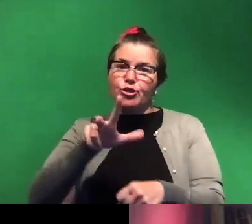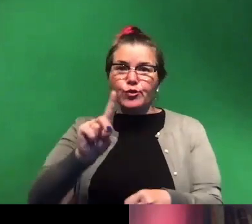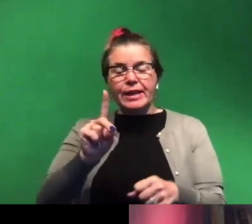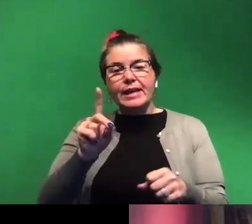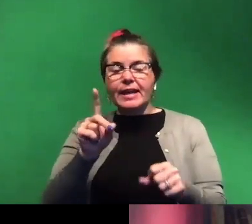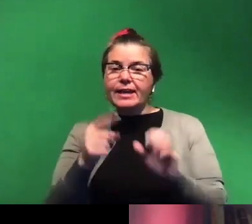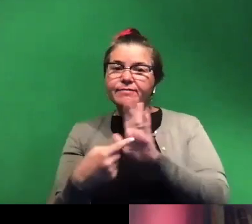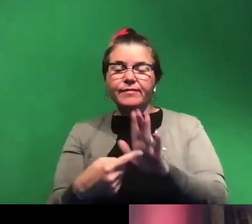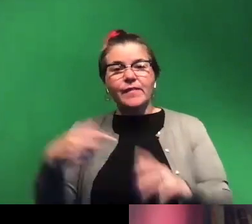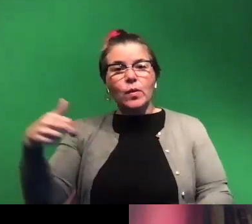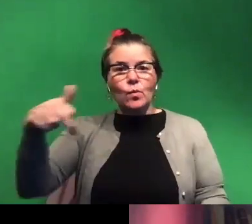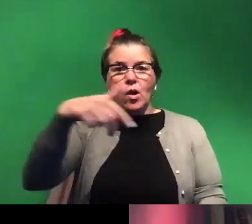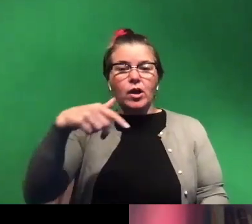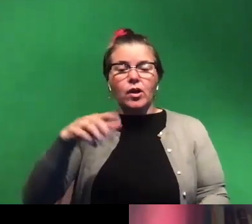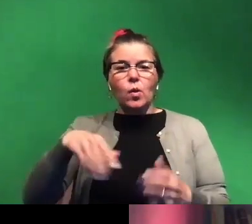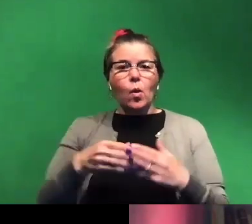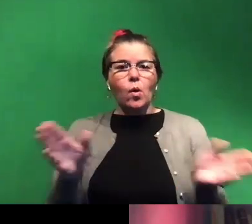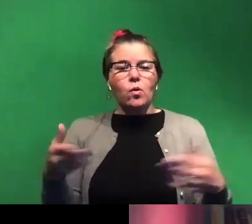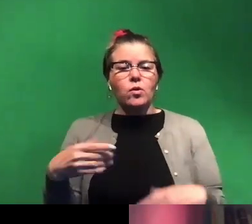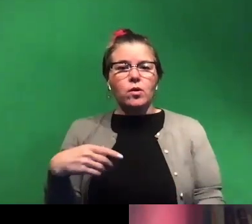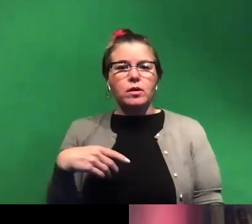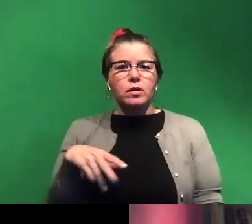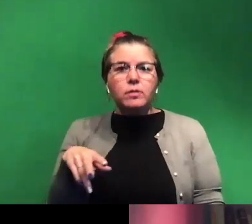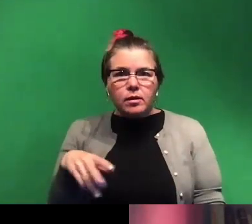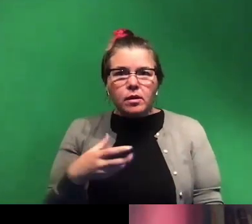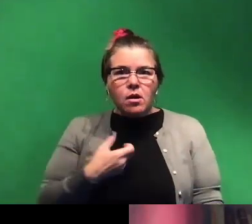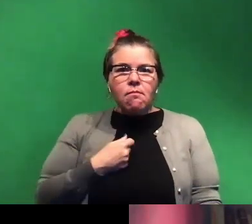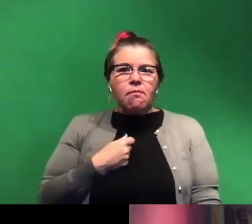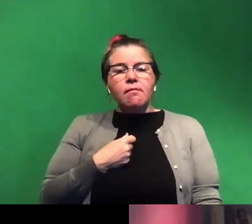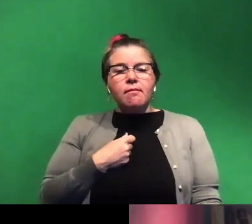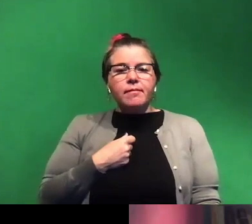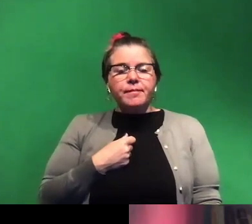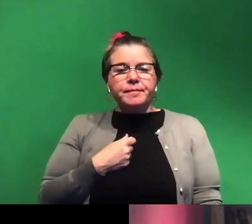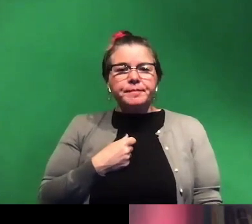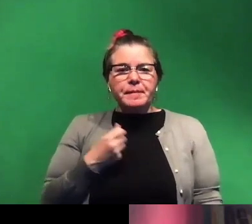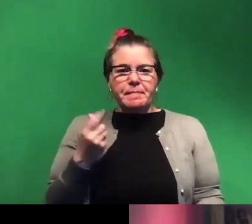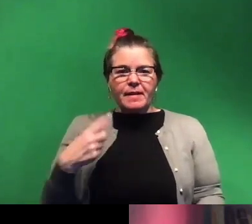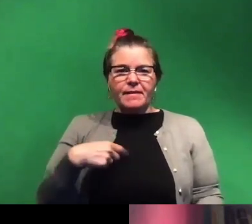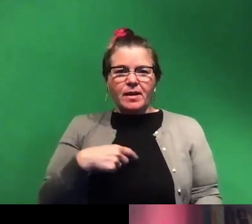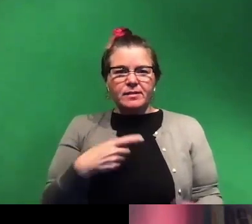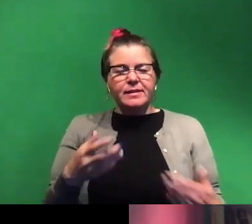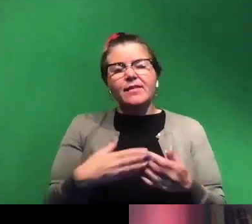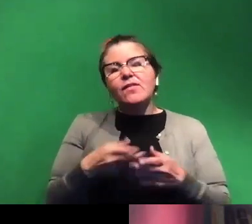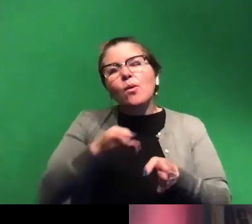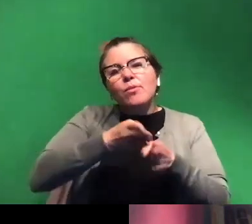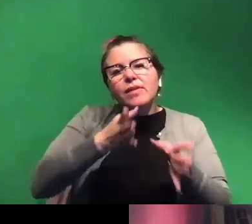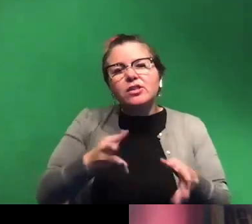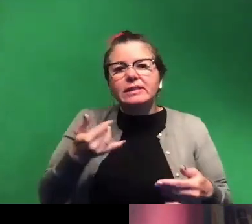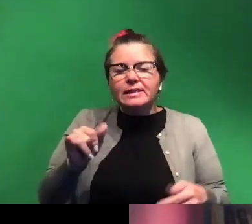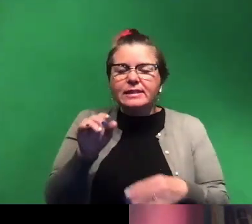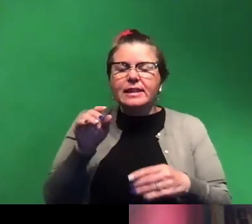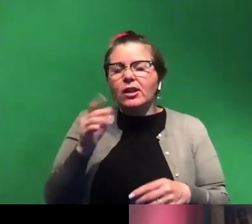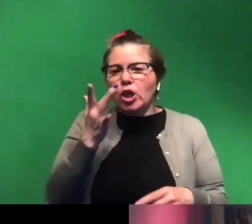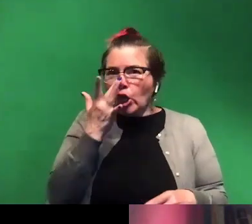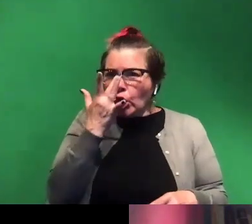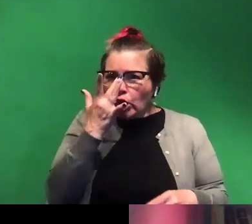it walking, and just like the whole room, you could hear everybody like hold their breath, because many of us, like, we're all, even though we're professionals, we're still dino nerds, and